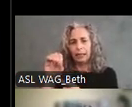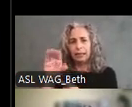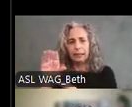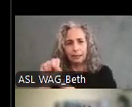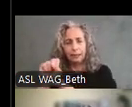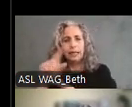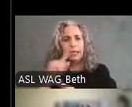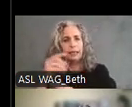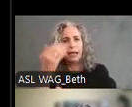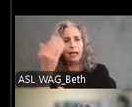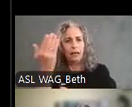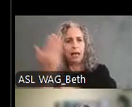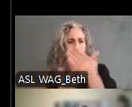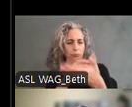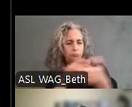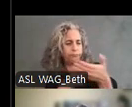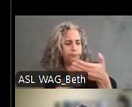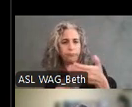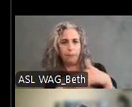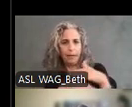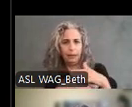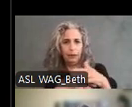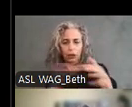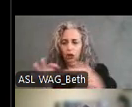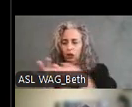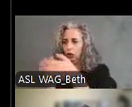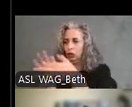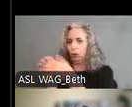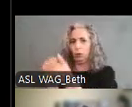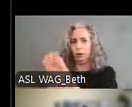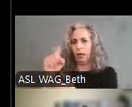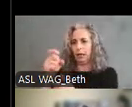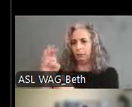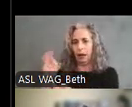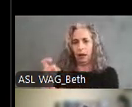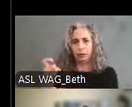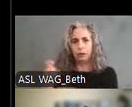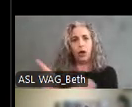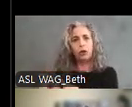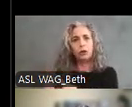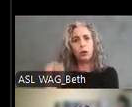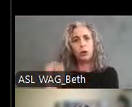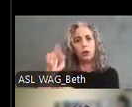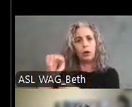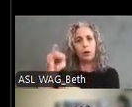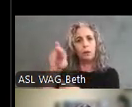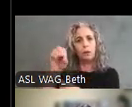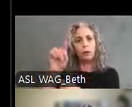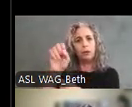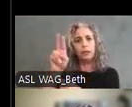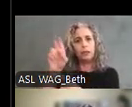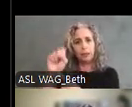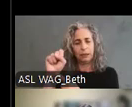works with the adaptive controller for Xbox. And then there's also the Proteus, which is a smaller sort of